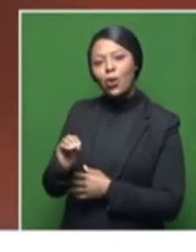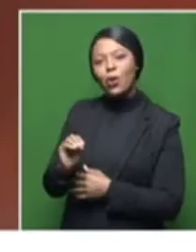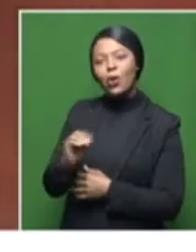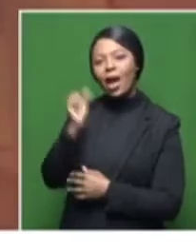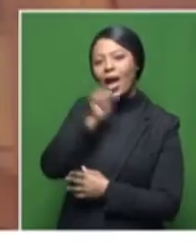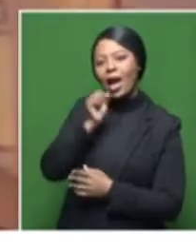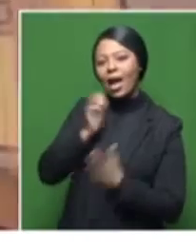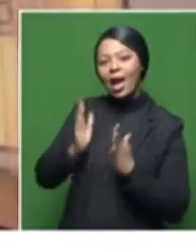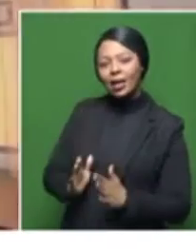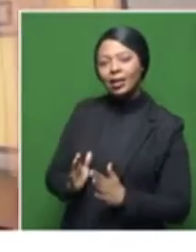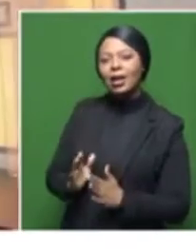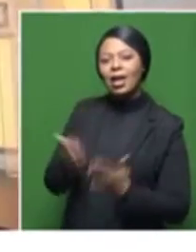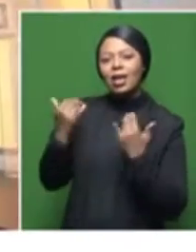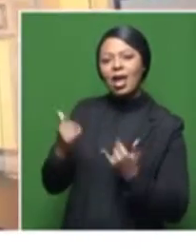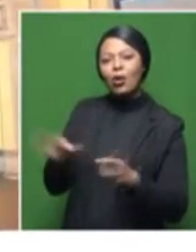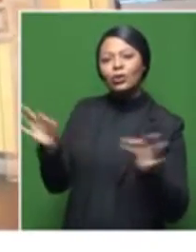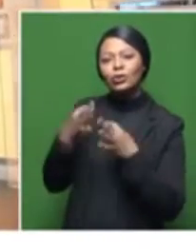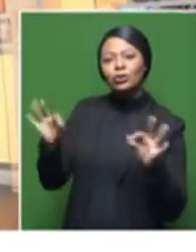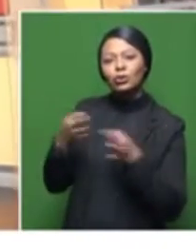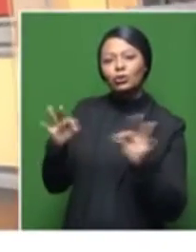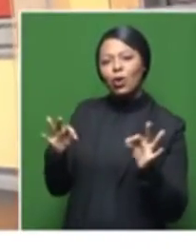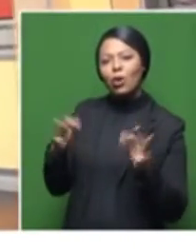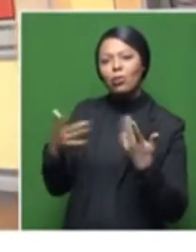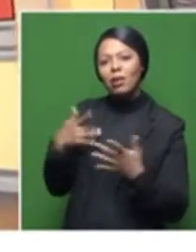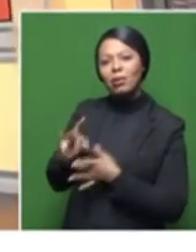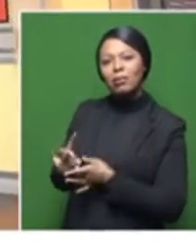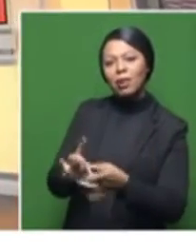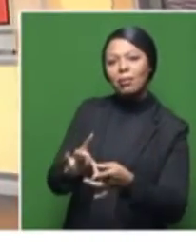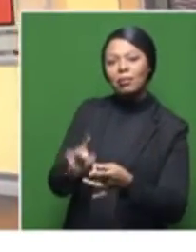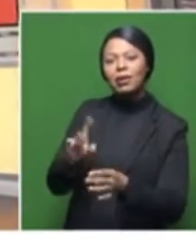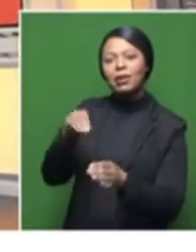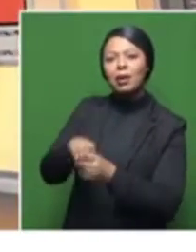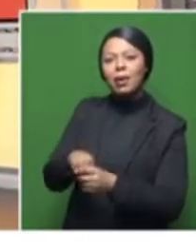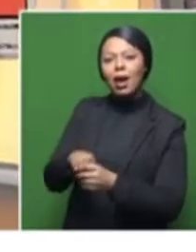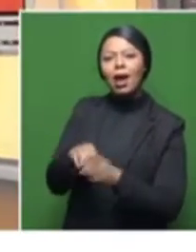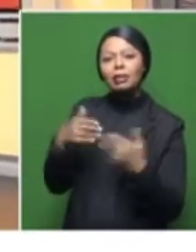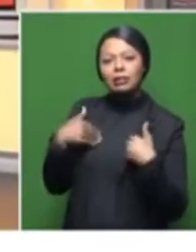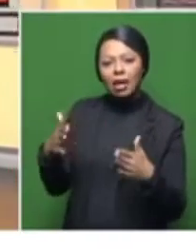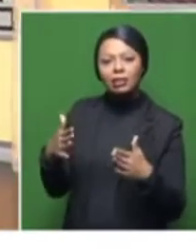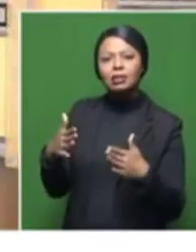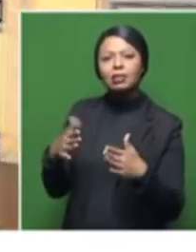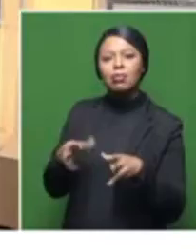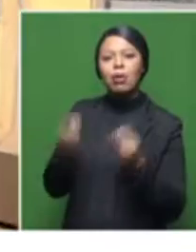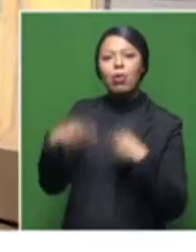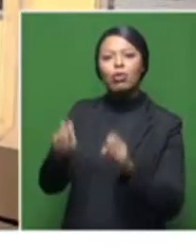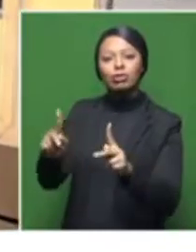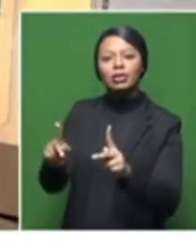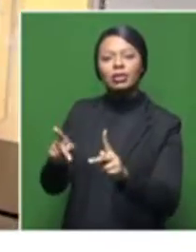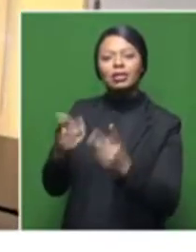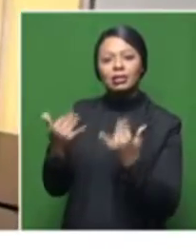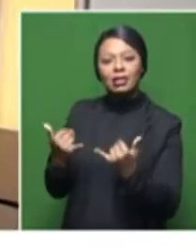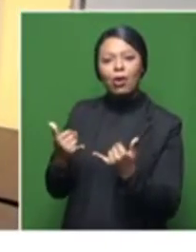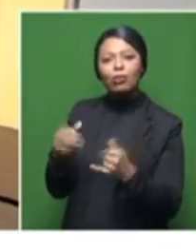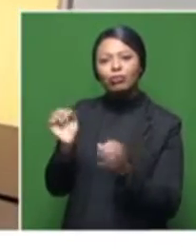this song played, that helped played towards you finding your niche in this industry. Konza really, I was paying homage